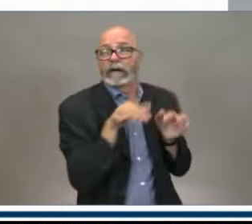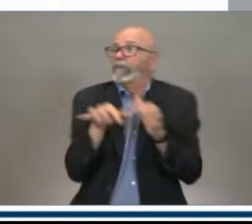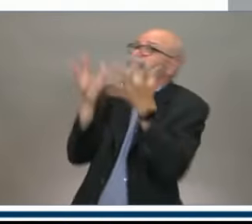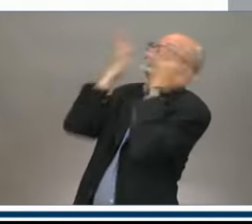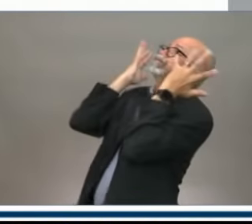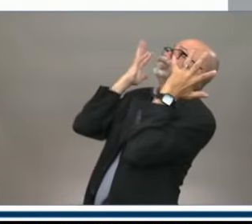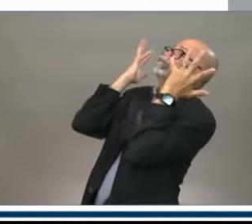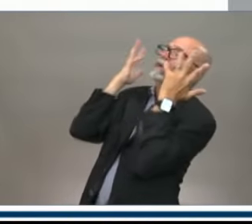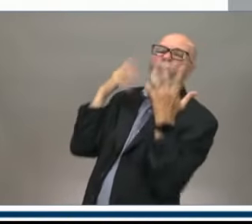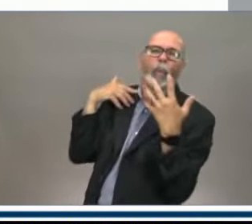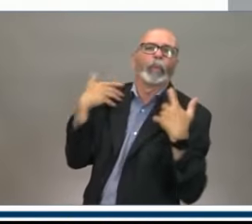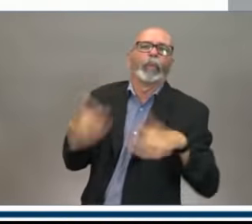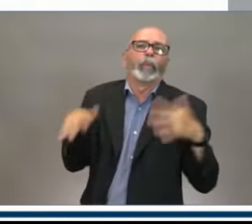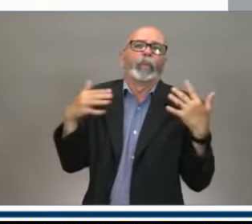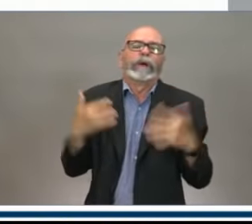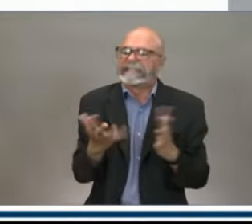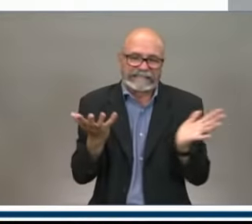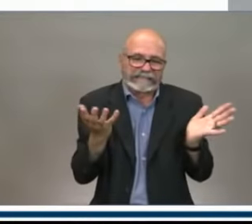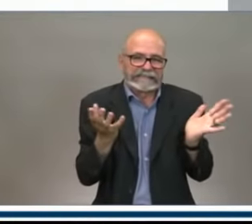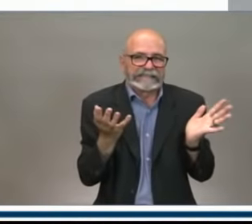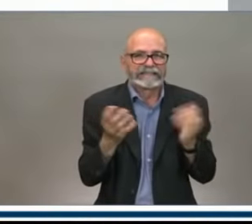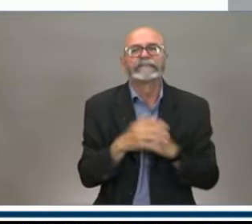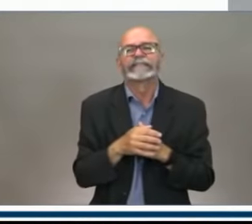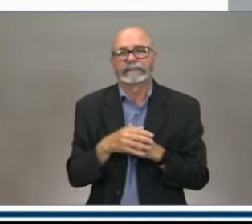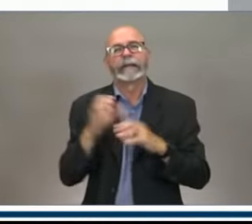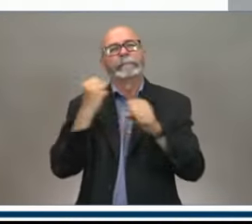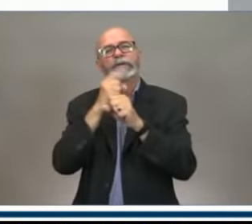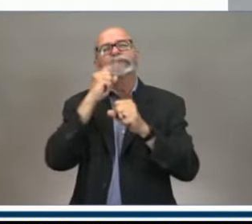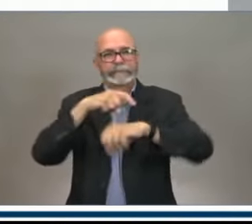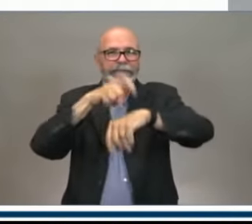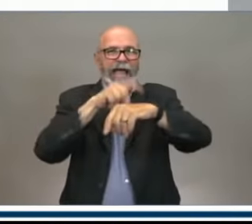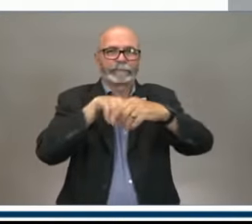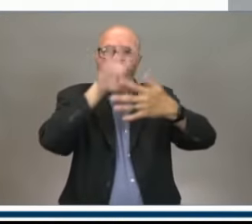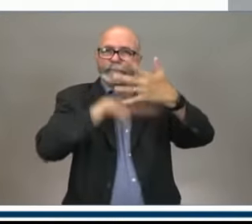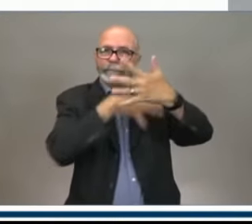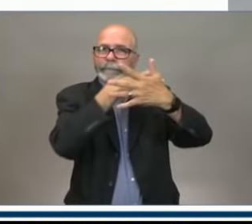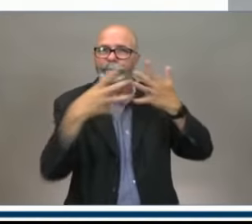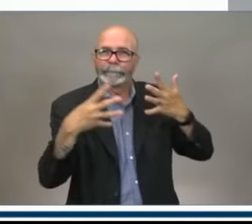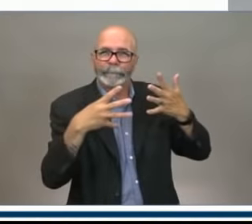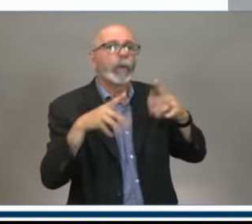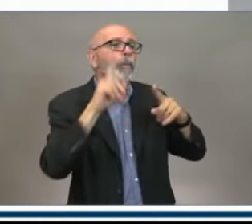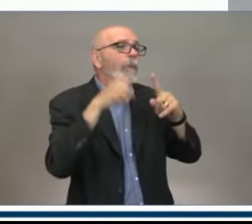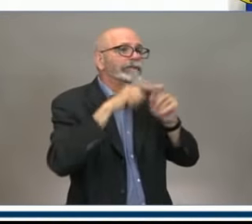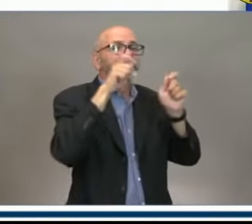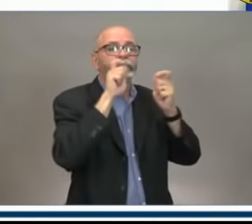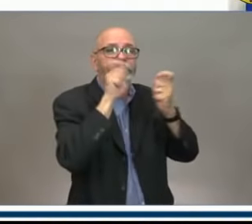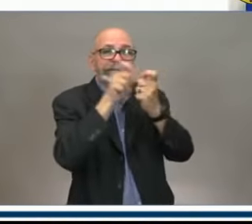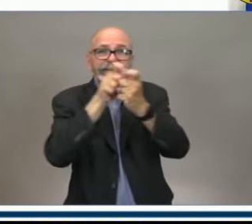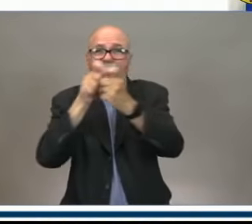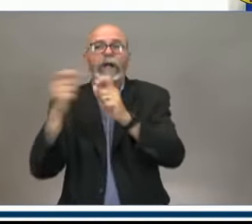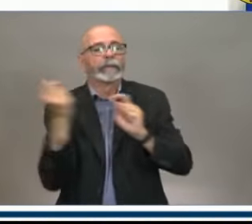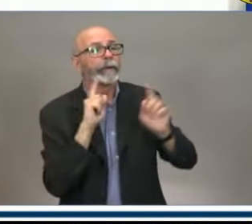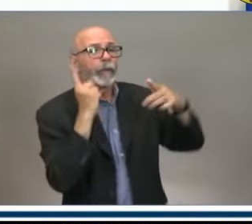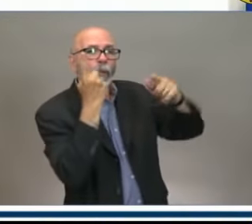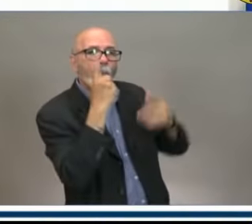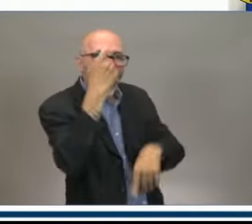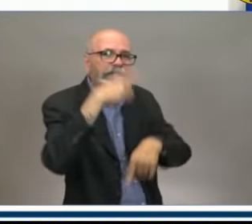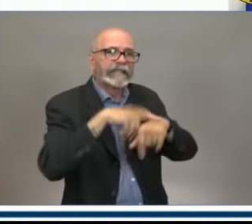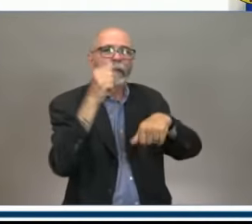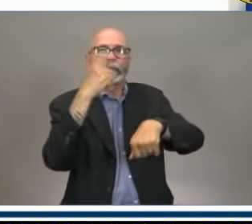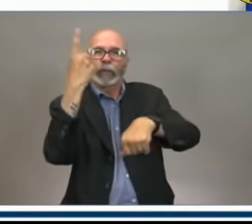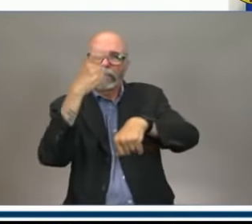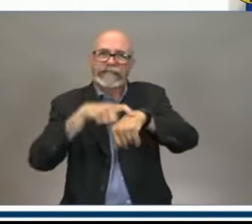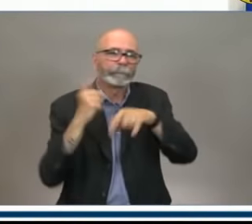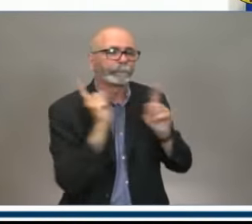for people to make a date and time to arrange to have their visit. Go ahead, Nick, with your follow-up. Thank